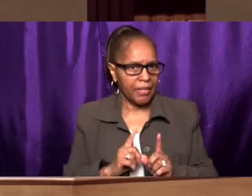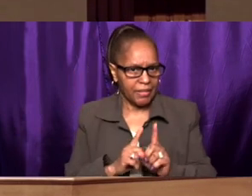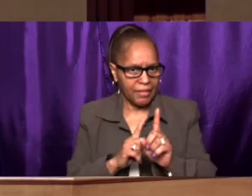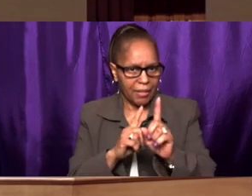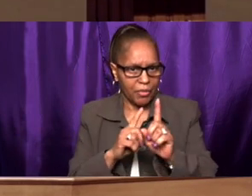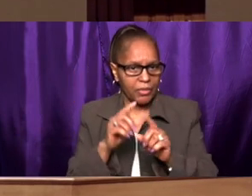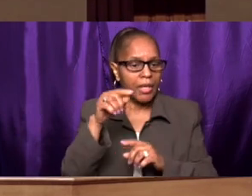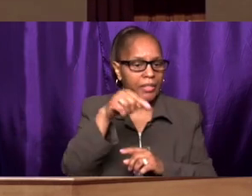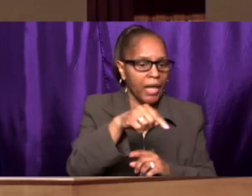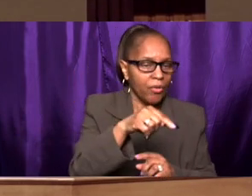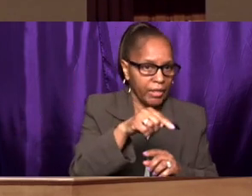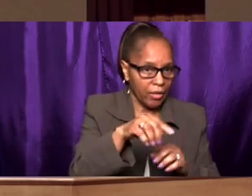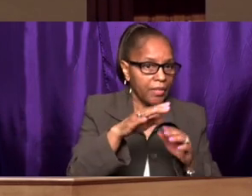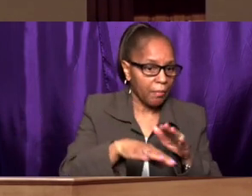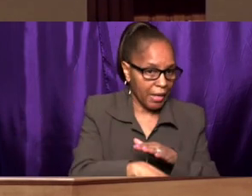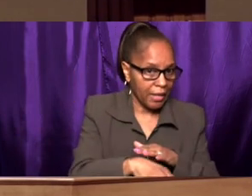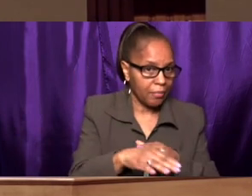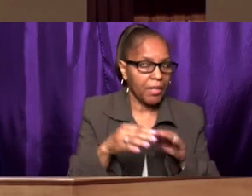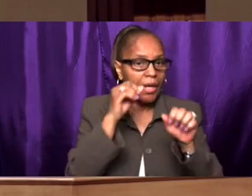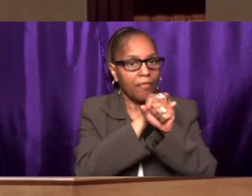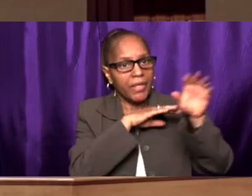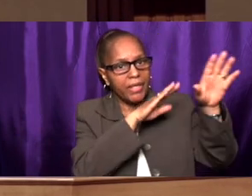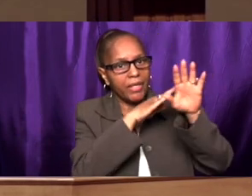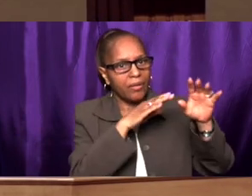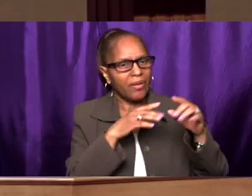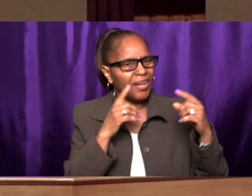bottom of the hill arguing.